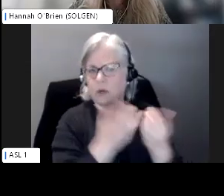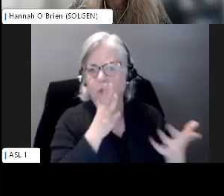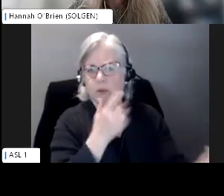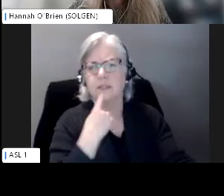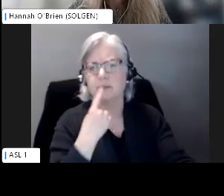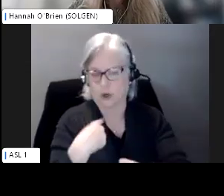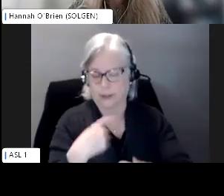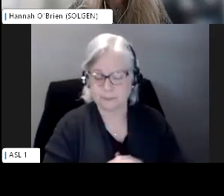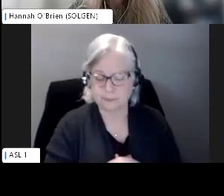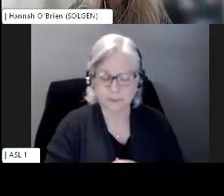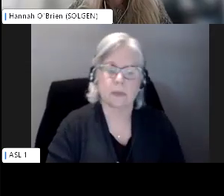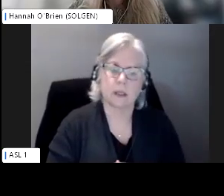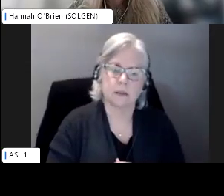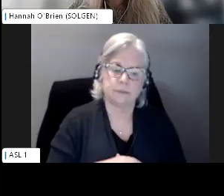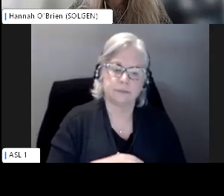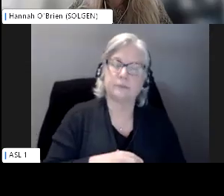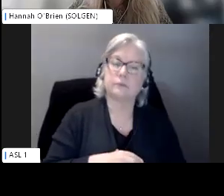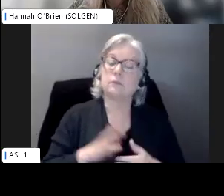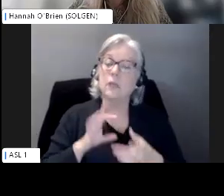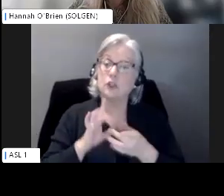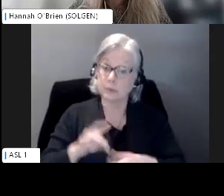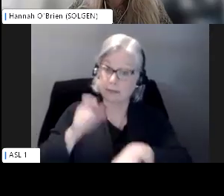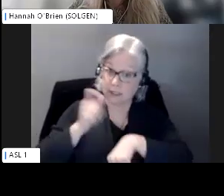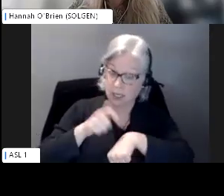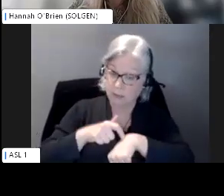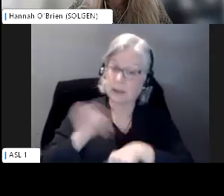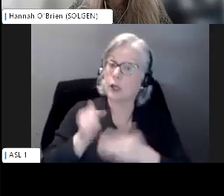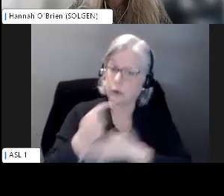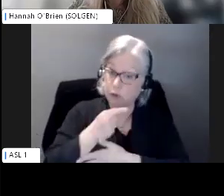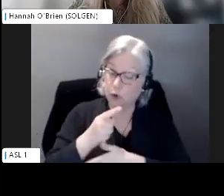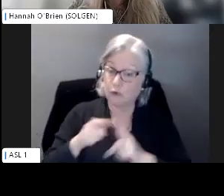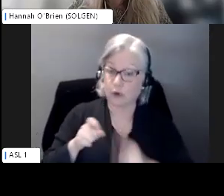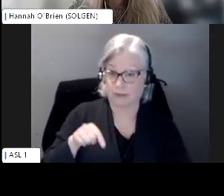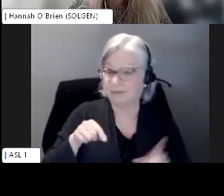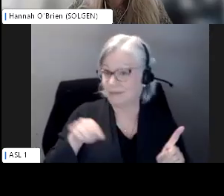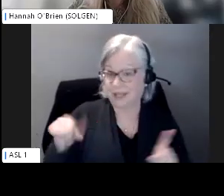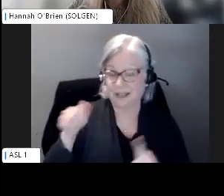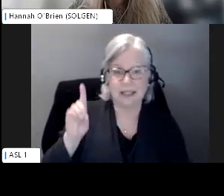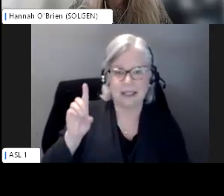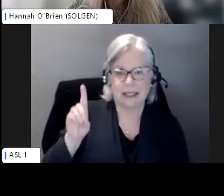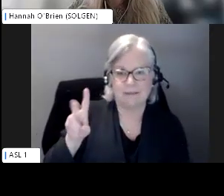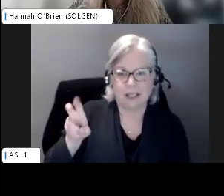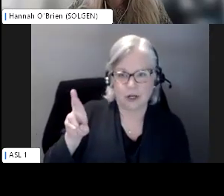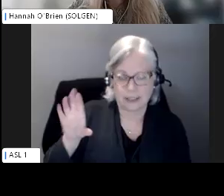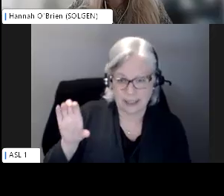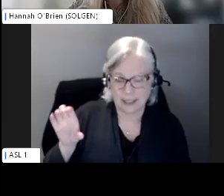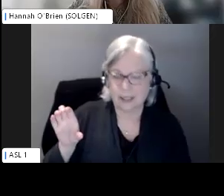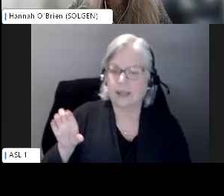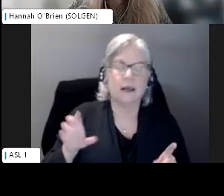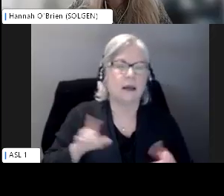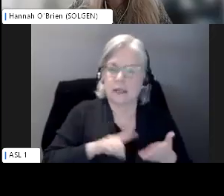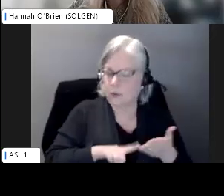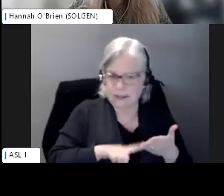In terms of timing, like a review by the DVDRC, an inquest does not begin until all other charges have been dealt